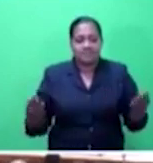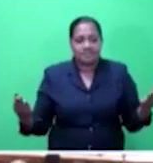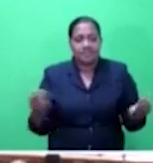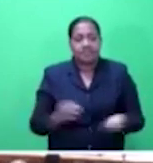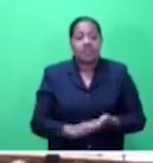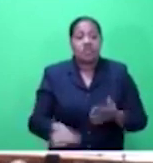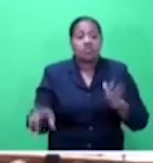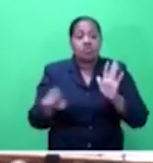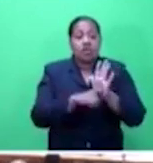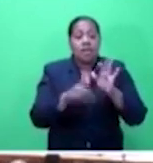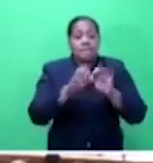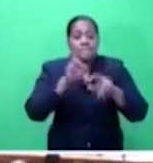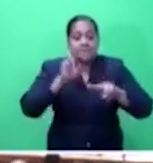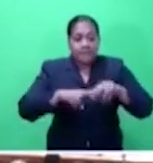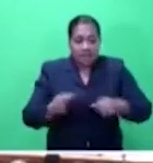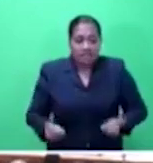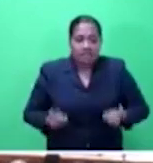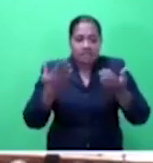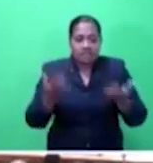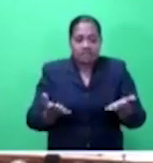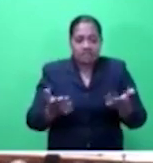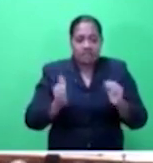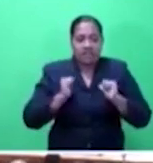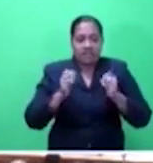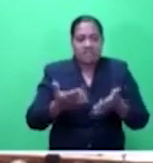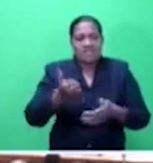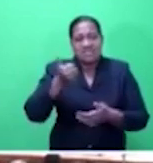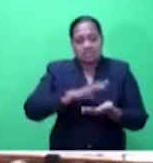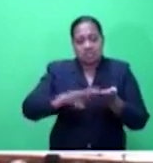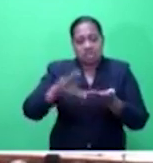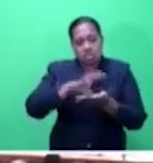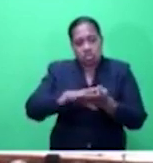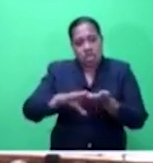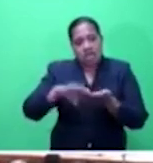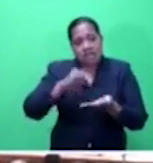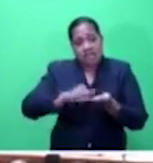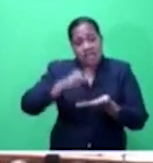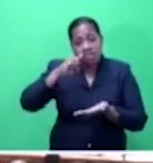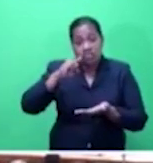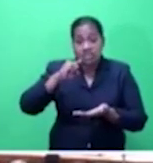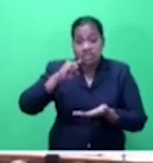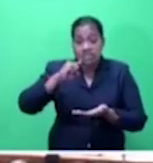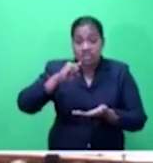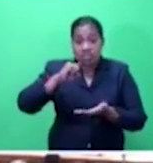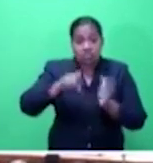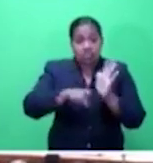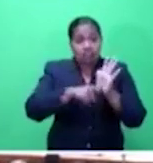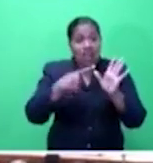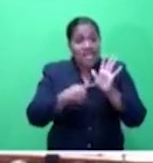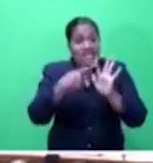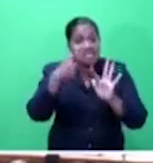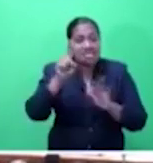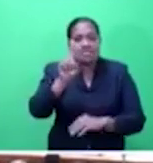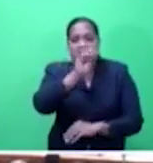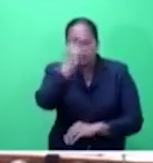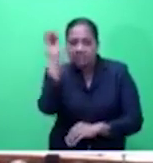available $60 million worth of loans available to banks at an interest rate of 1%. Banks can then loan these